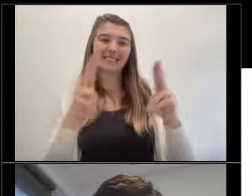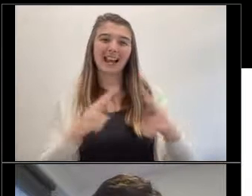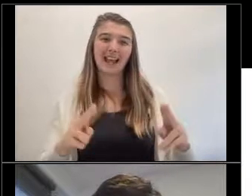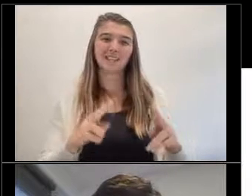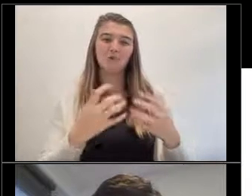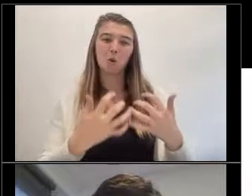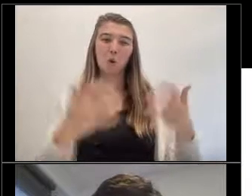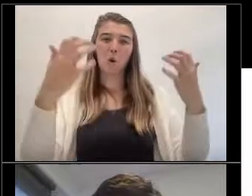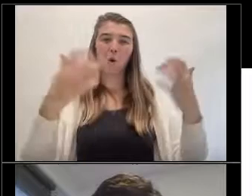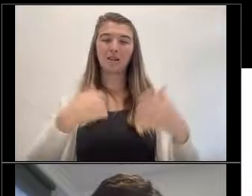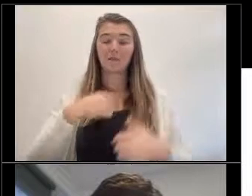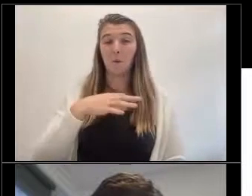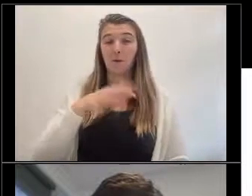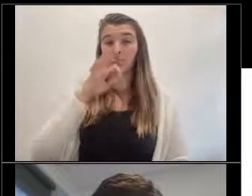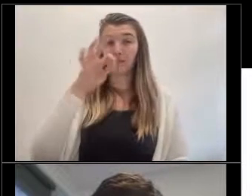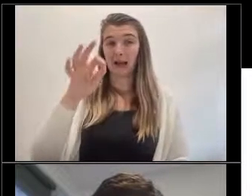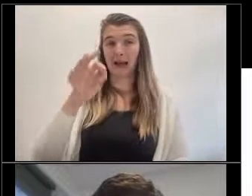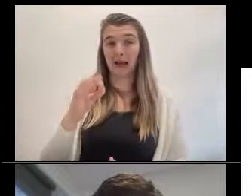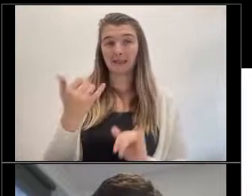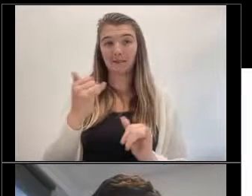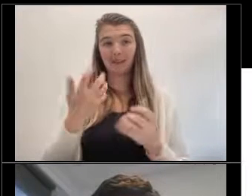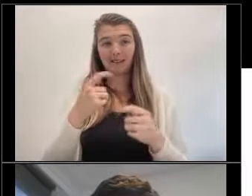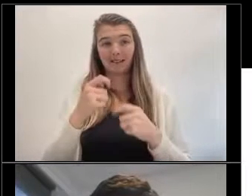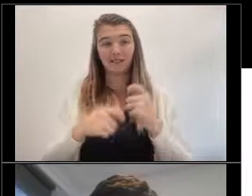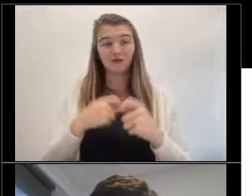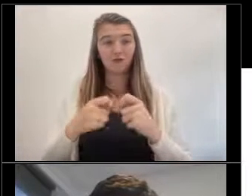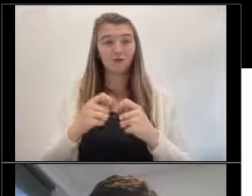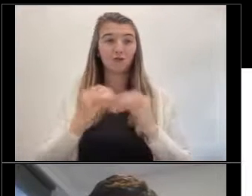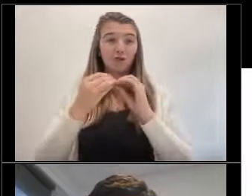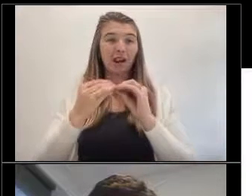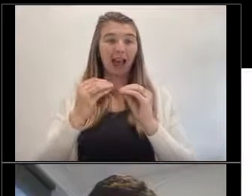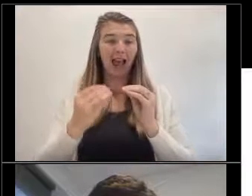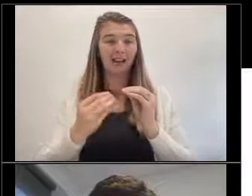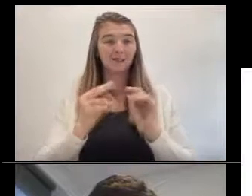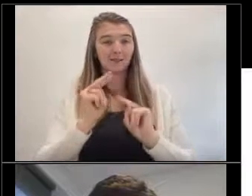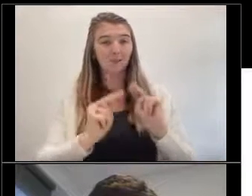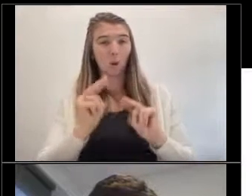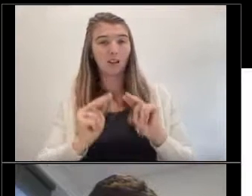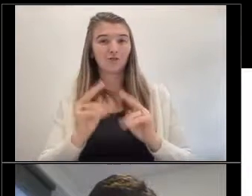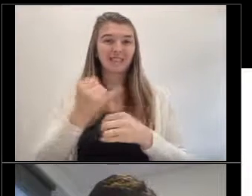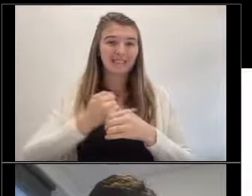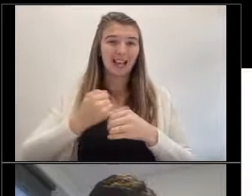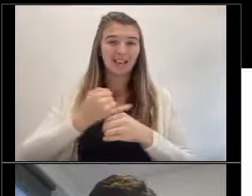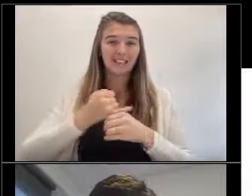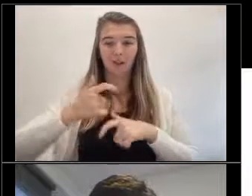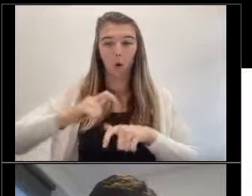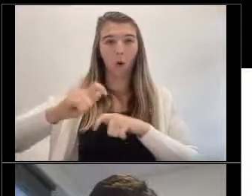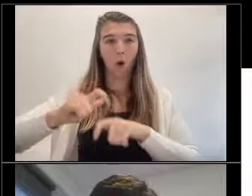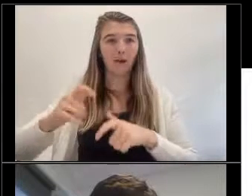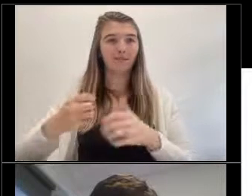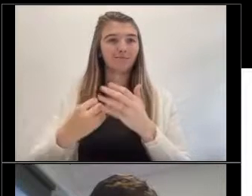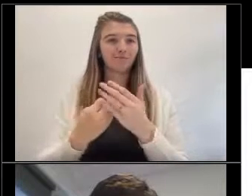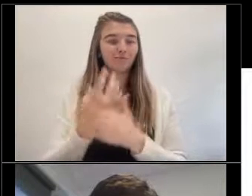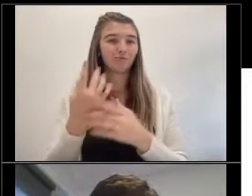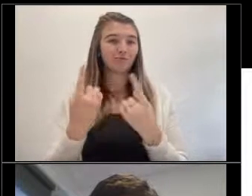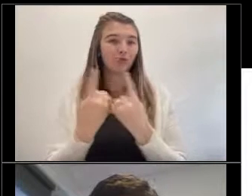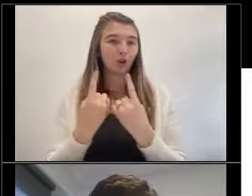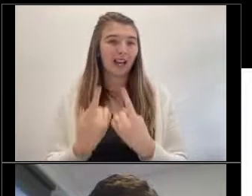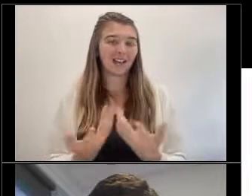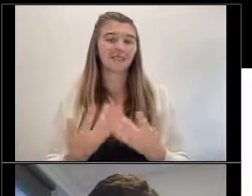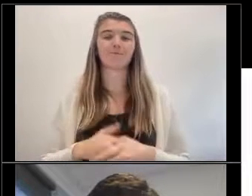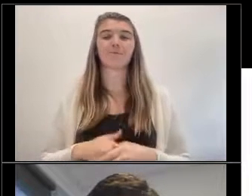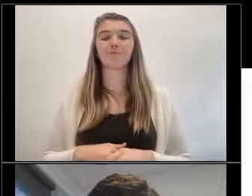up somehow to create some kind of monitoring scientific ongoing project. This is another question,